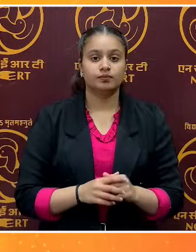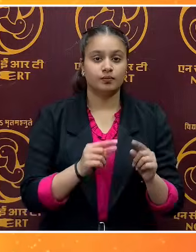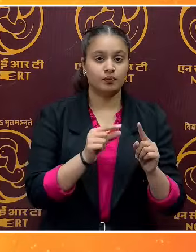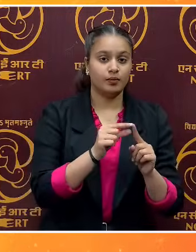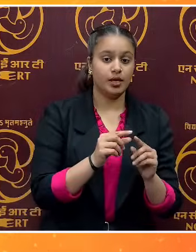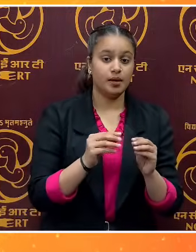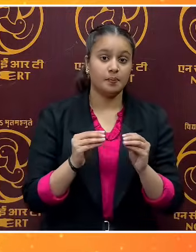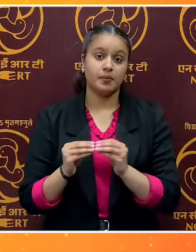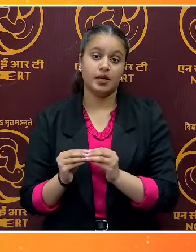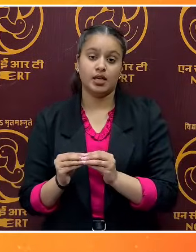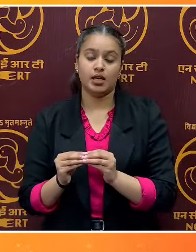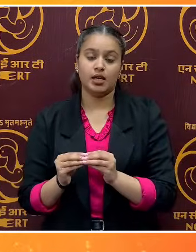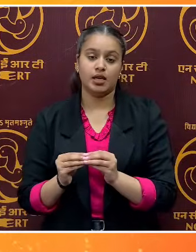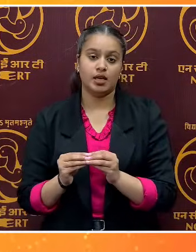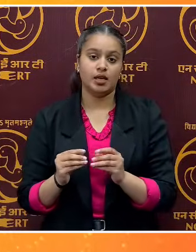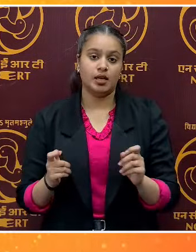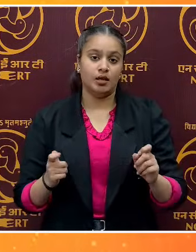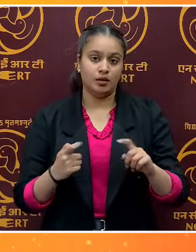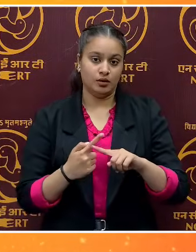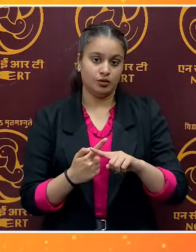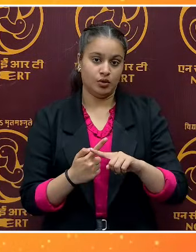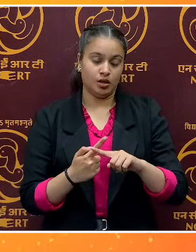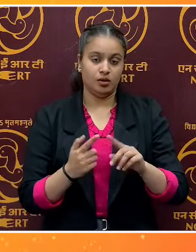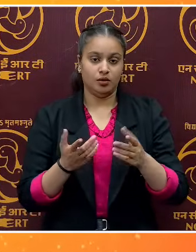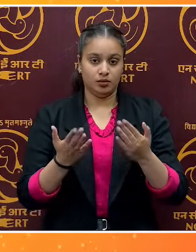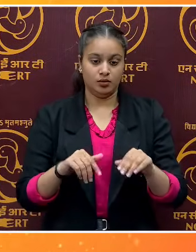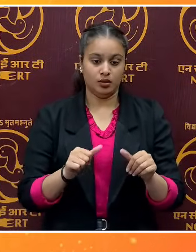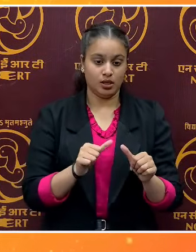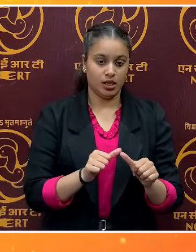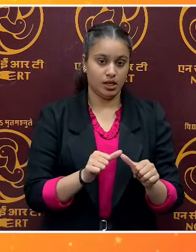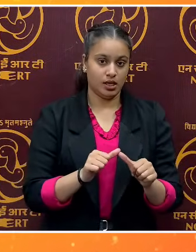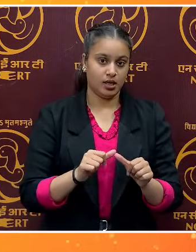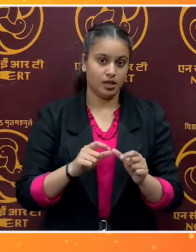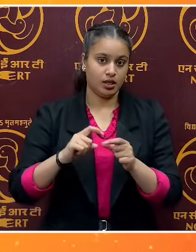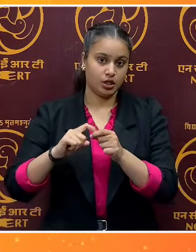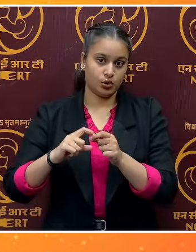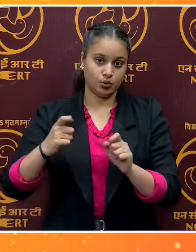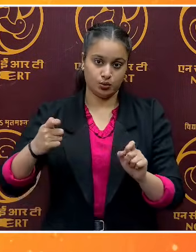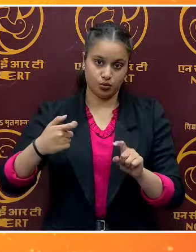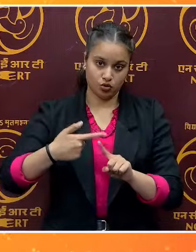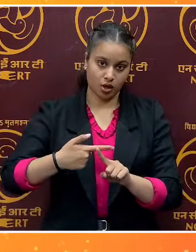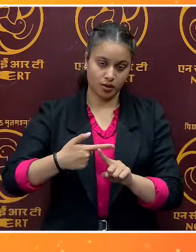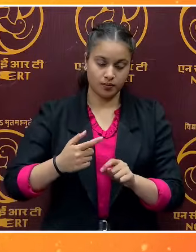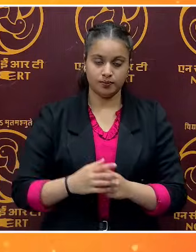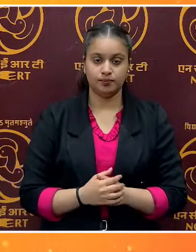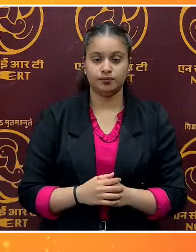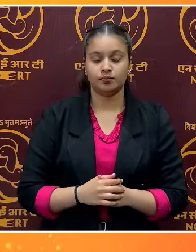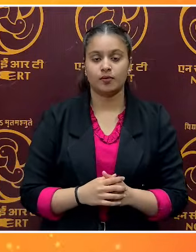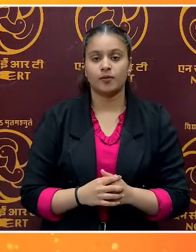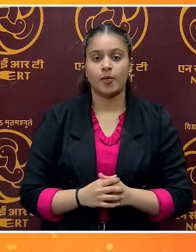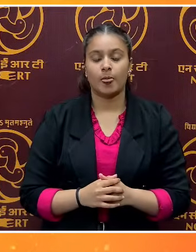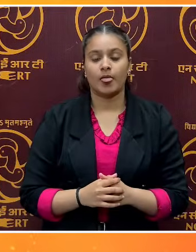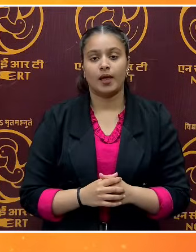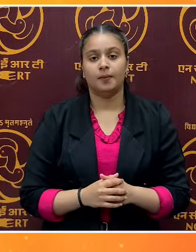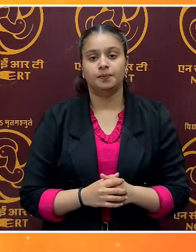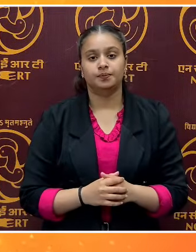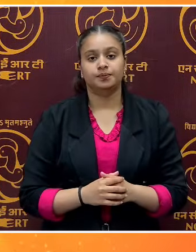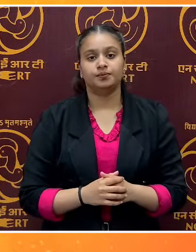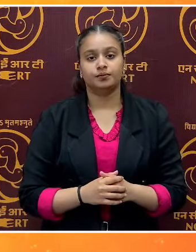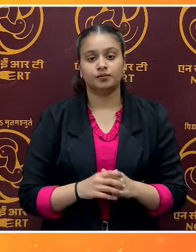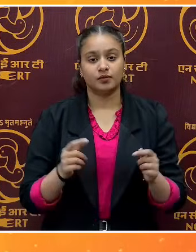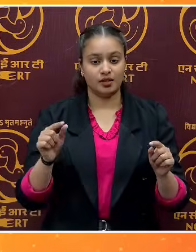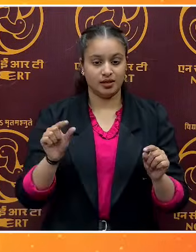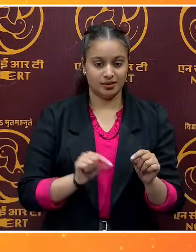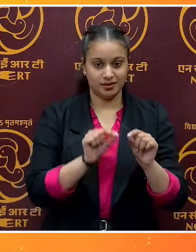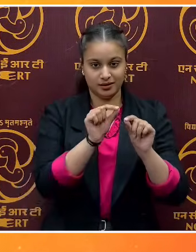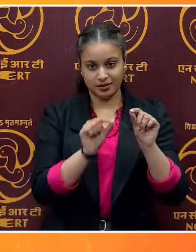PB and AQ. Na? You can do the diagonal